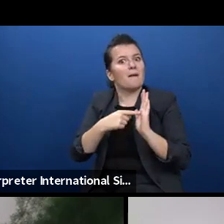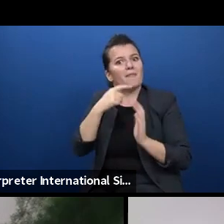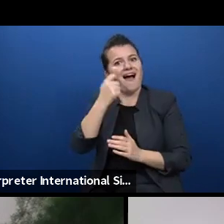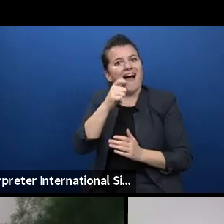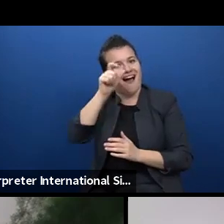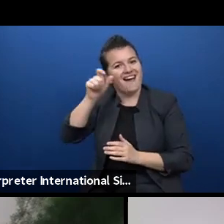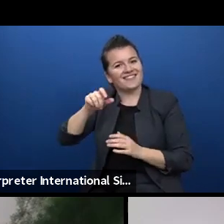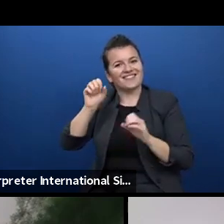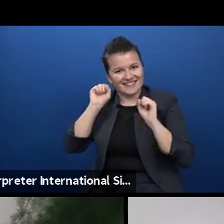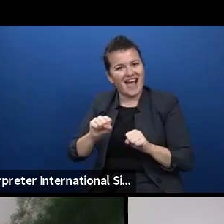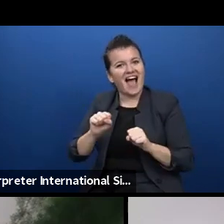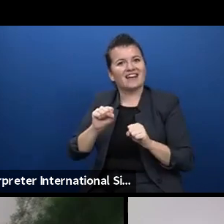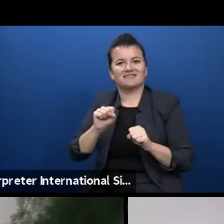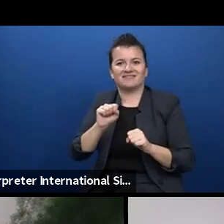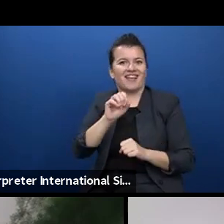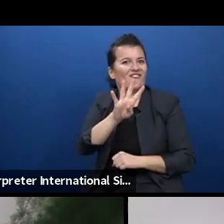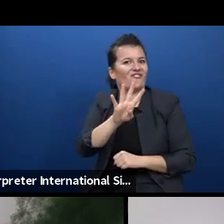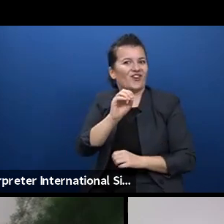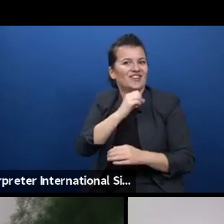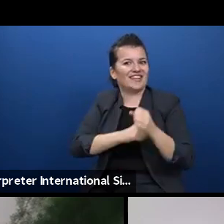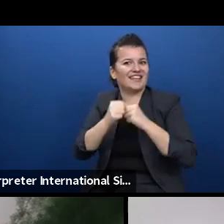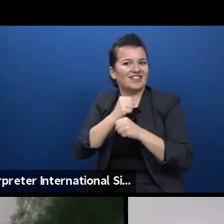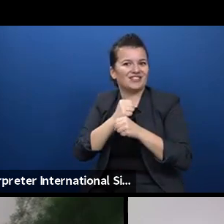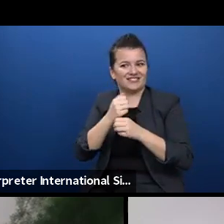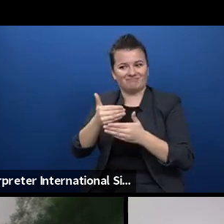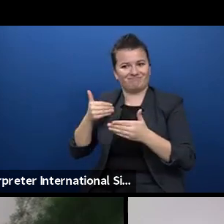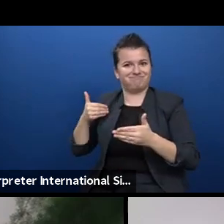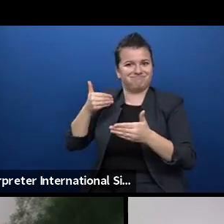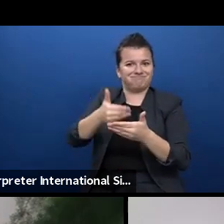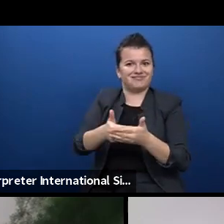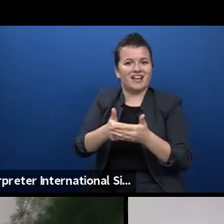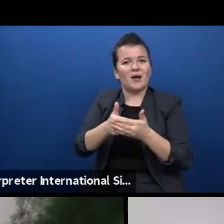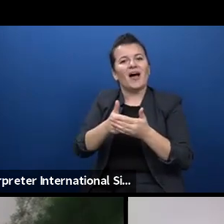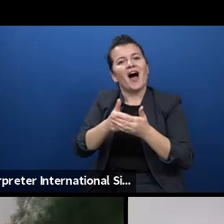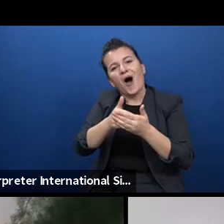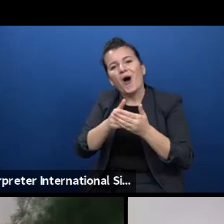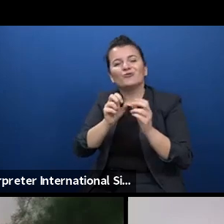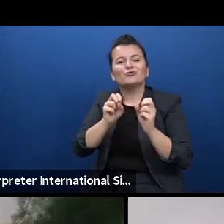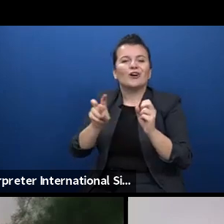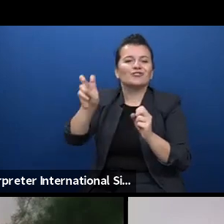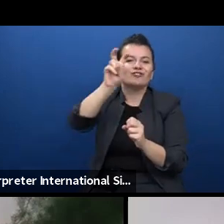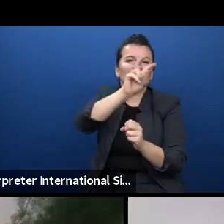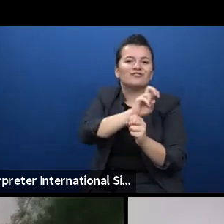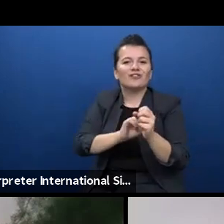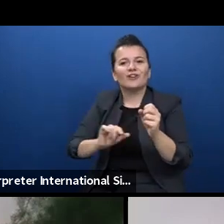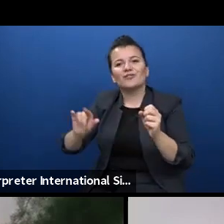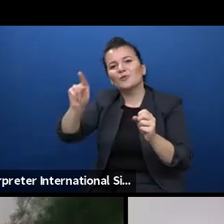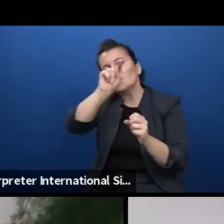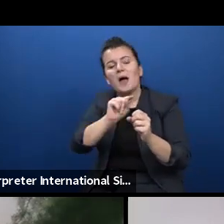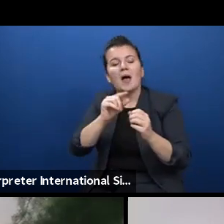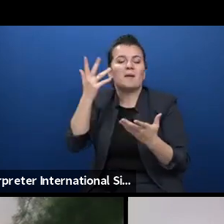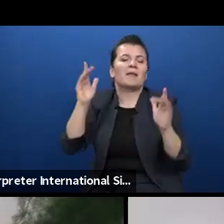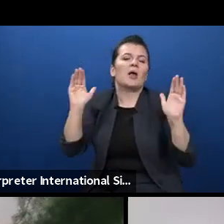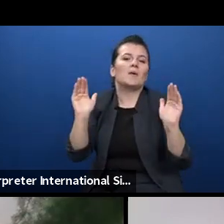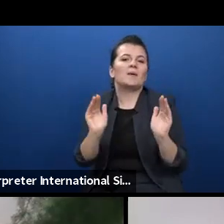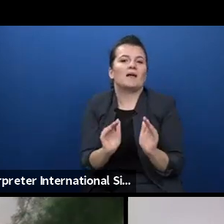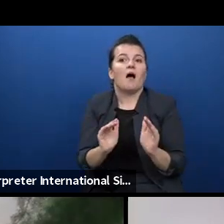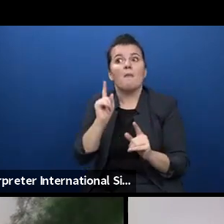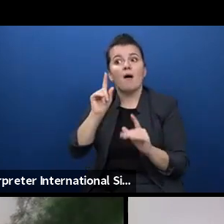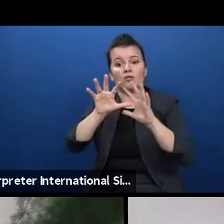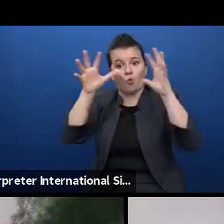to travel for the last 40 years, and now they maybe do it a little bit less, but other artists from all over the world,